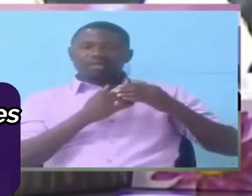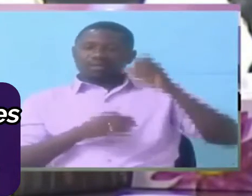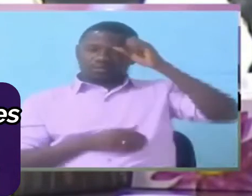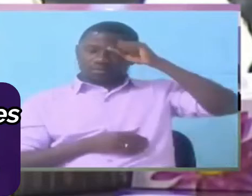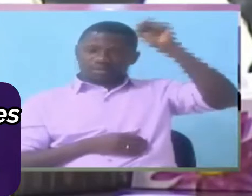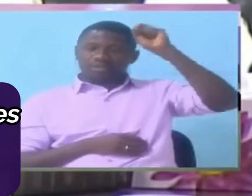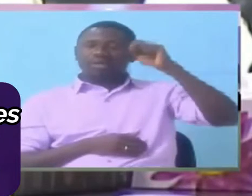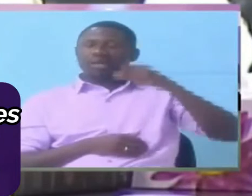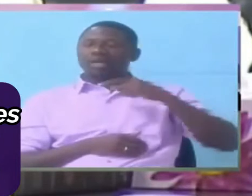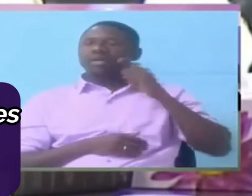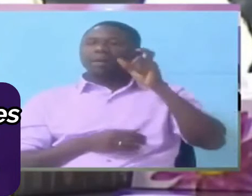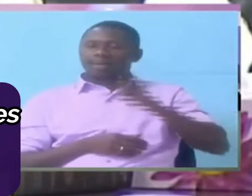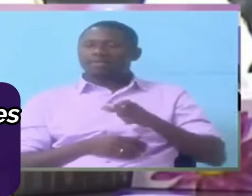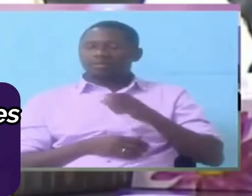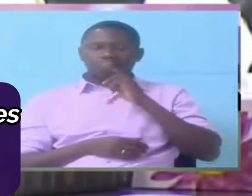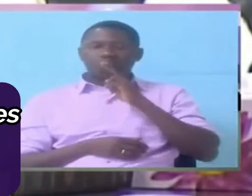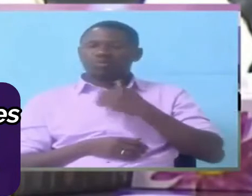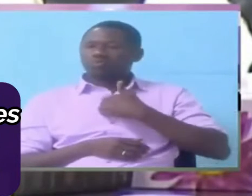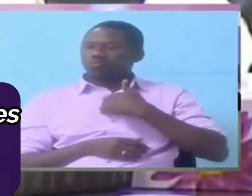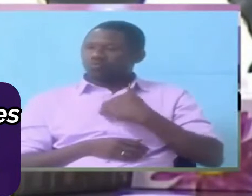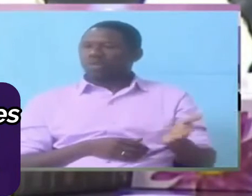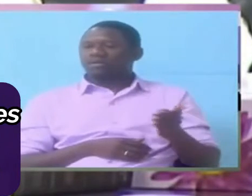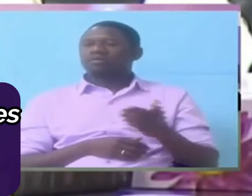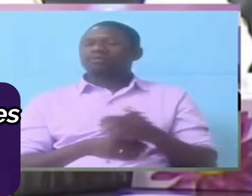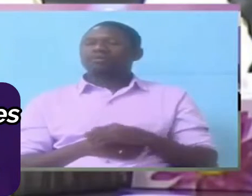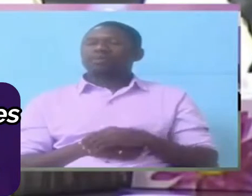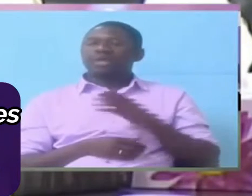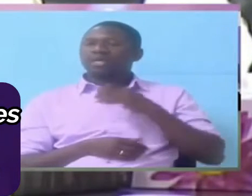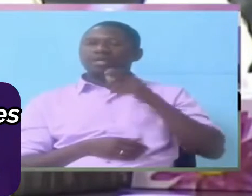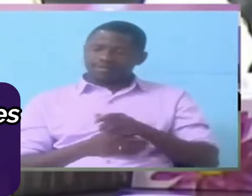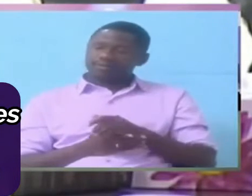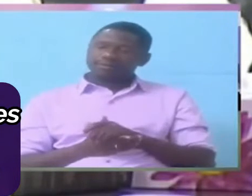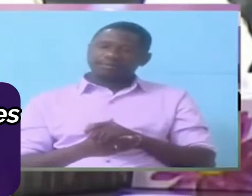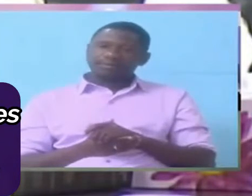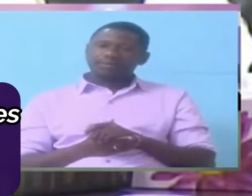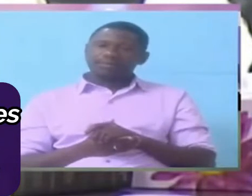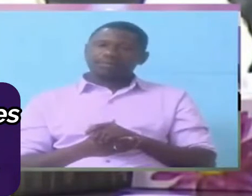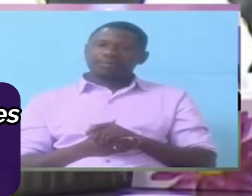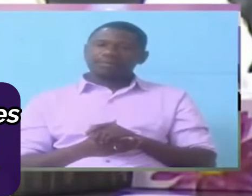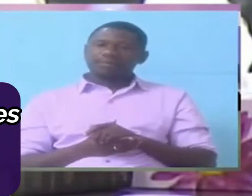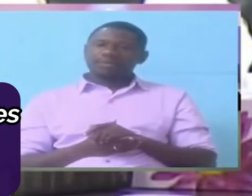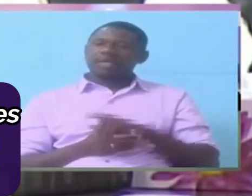surrounding the president are the wicked ones. Halamadin halamadin. Any human being.